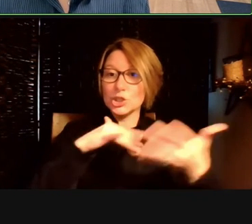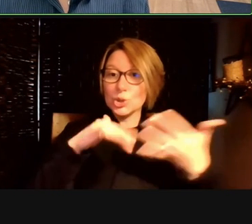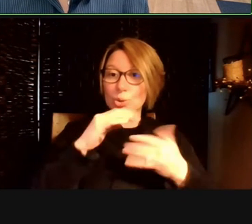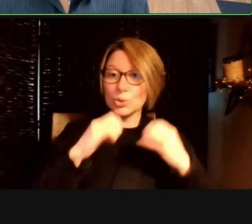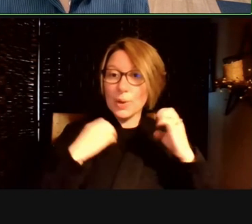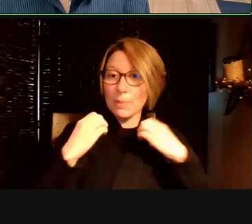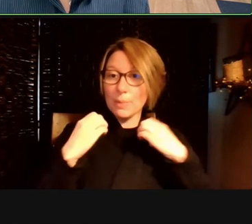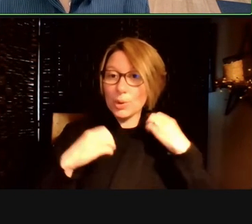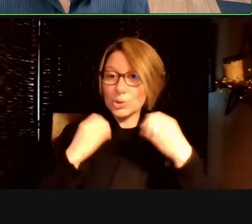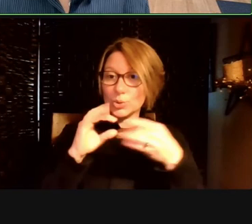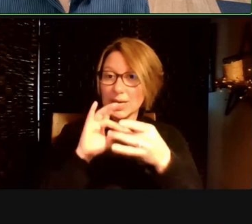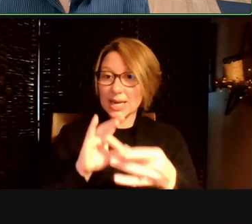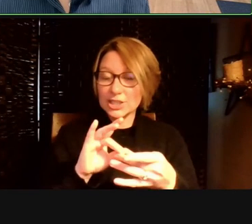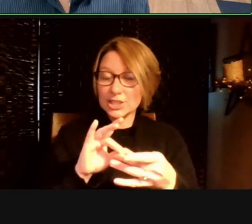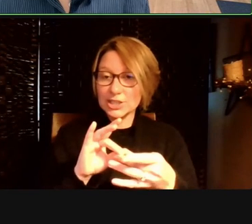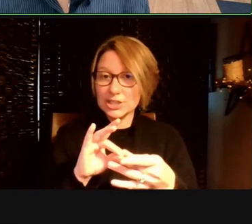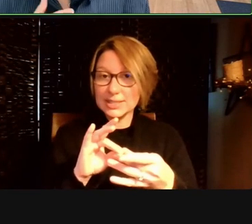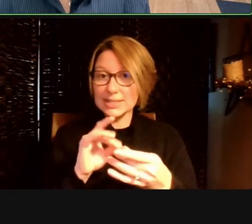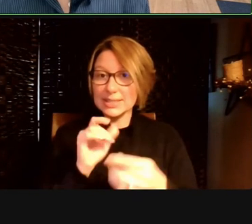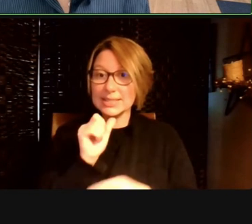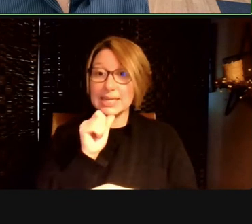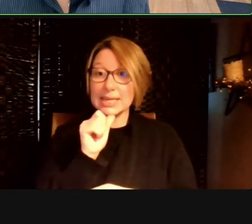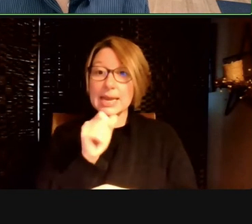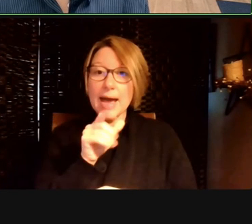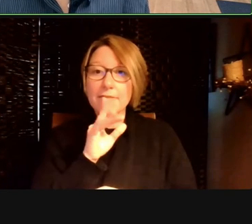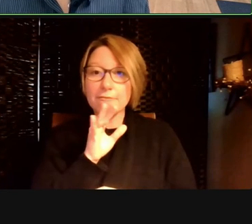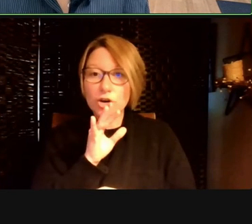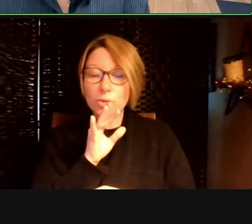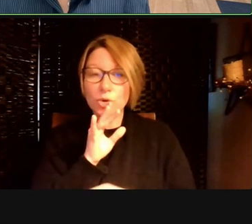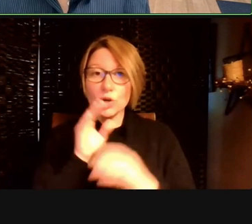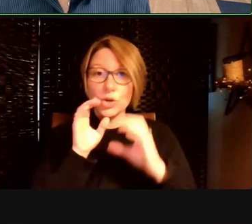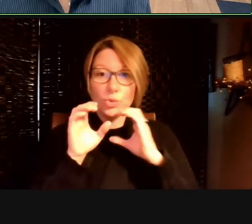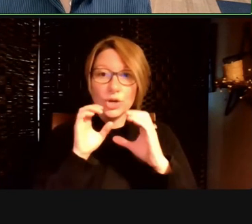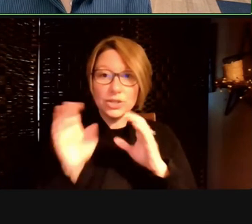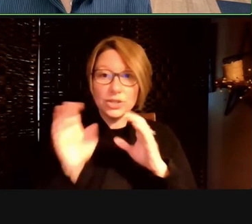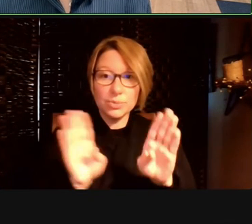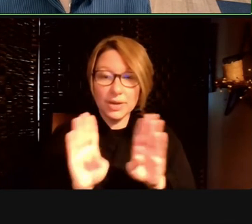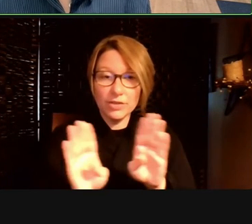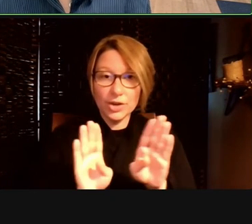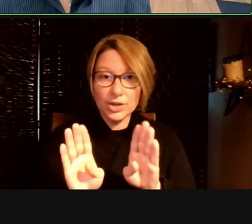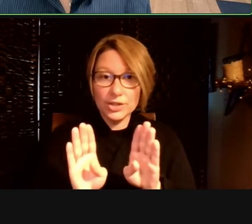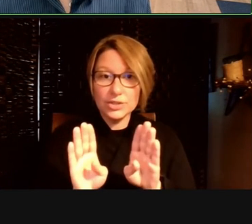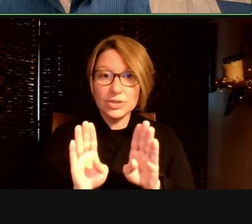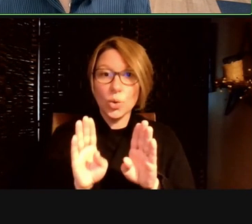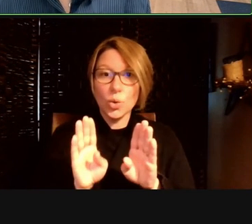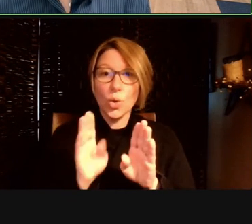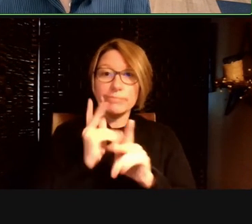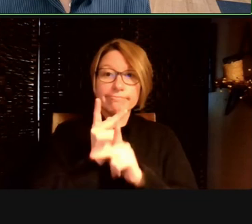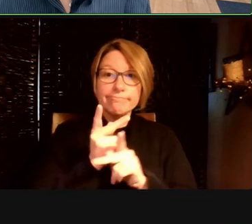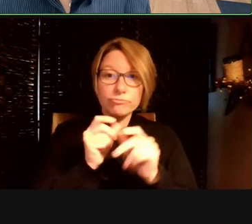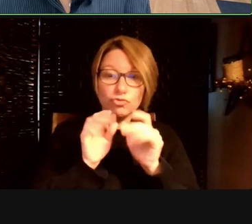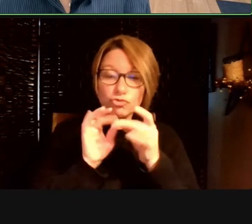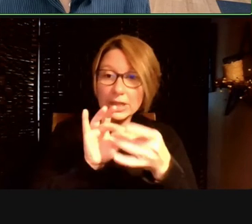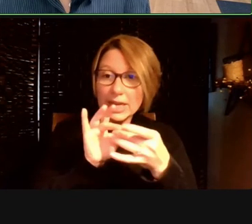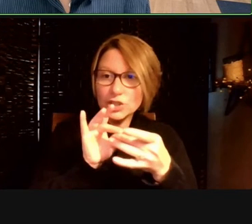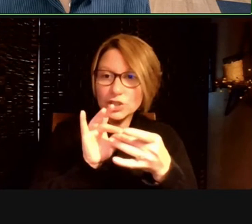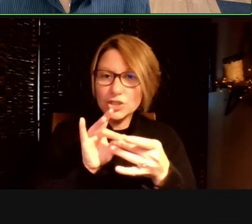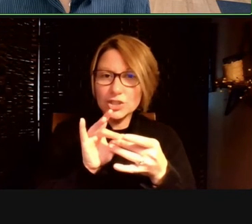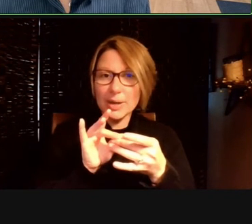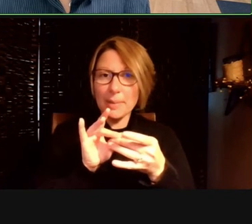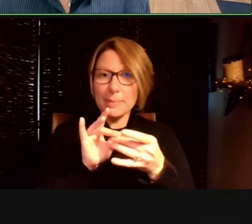connections and using nonverbal communicative behaviors or maintaining relationships. A lot of these kids are very